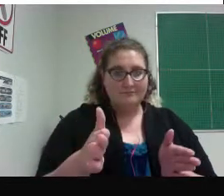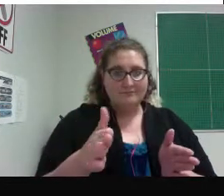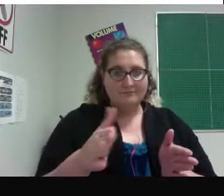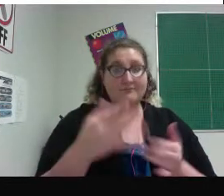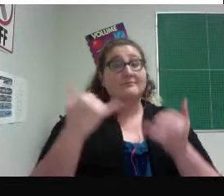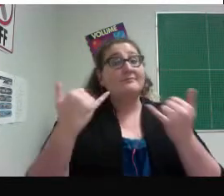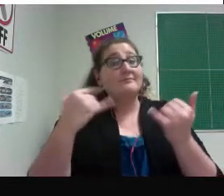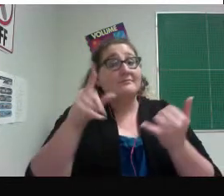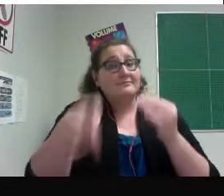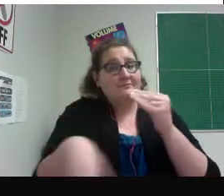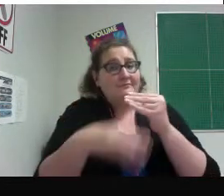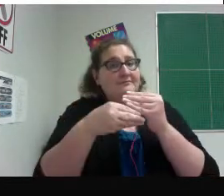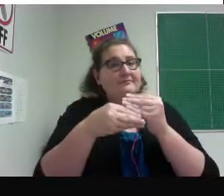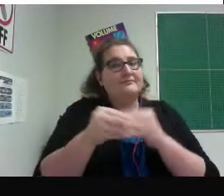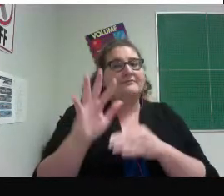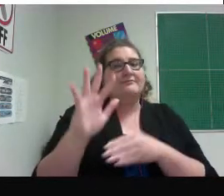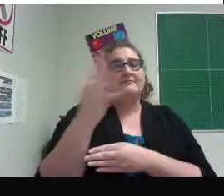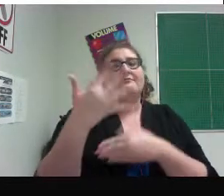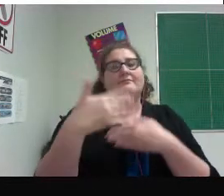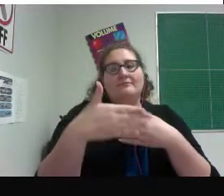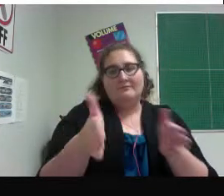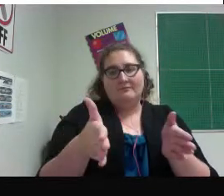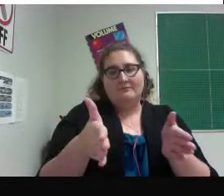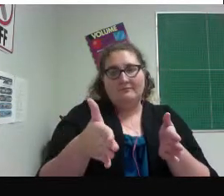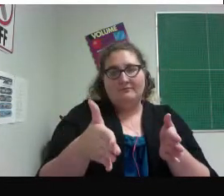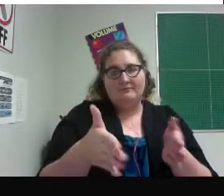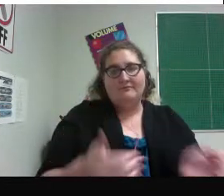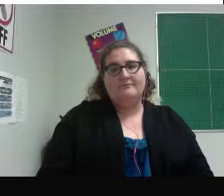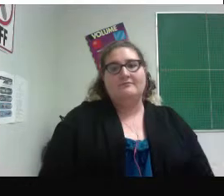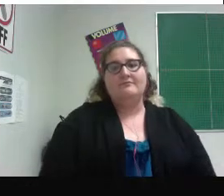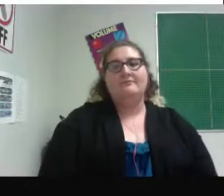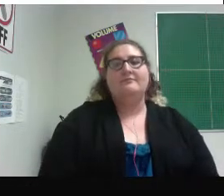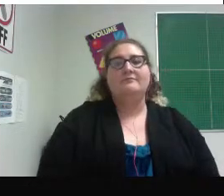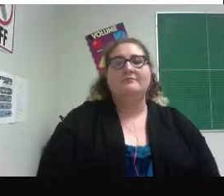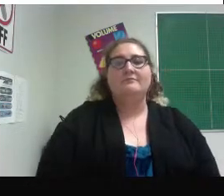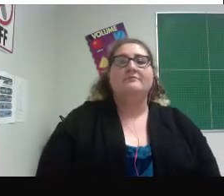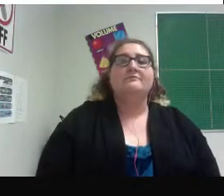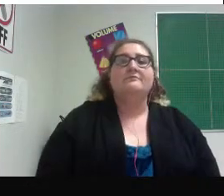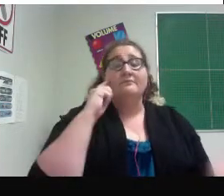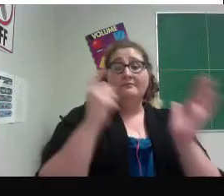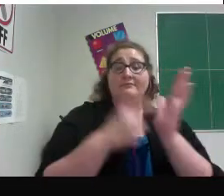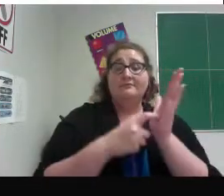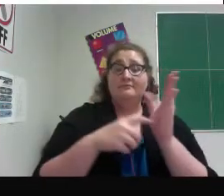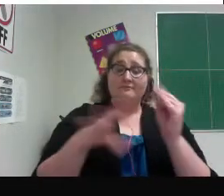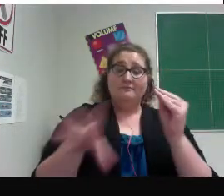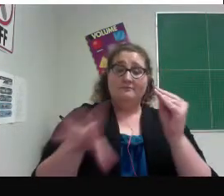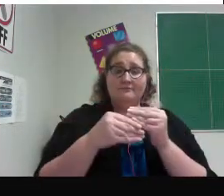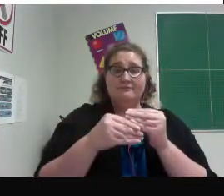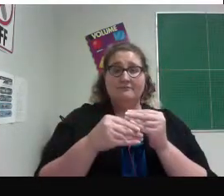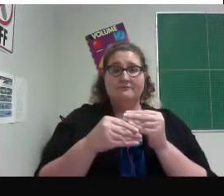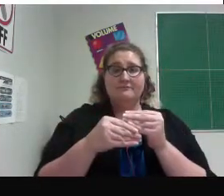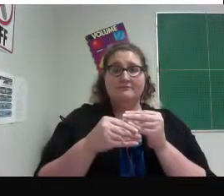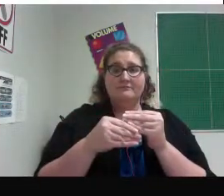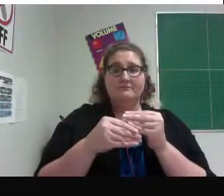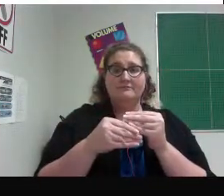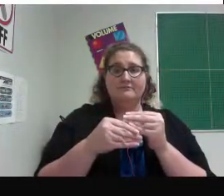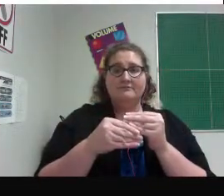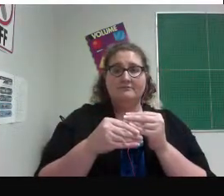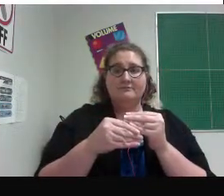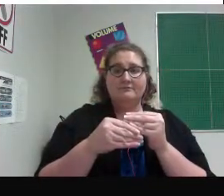fourth term, and now we're going to add in for our fifth term. So notice what we added